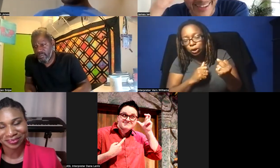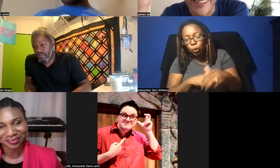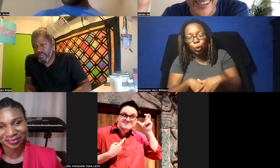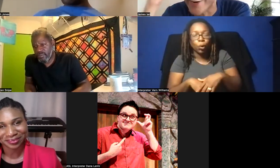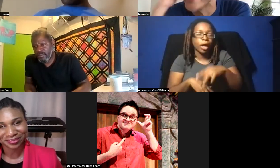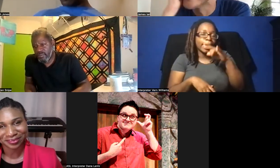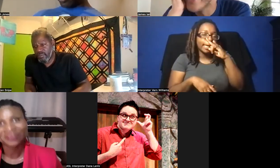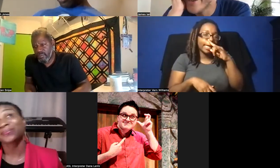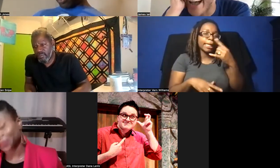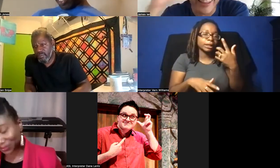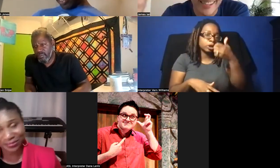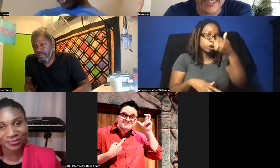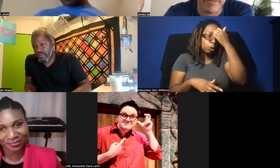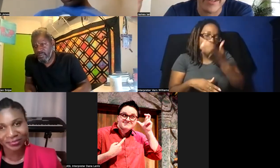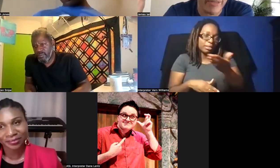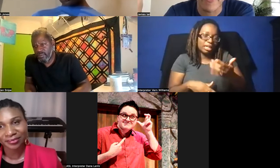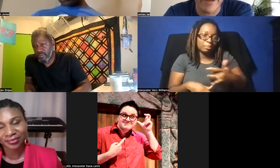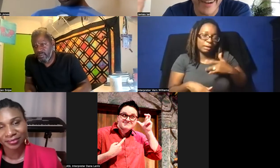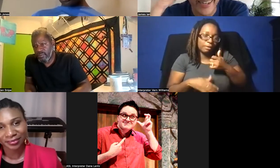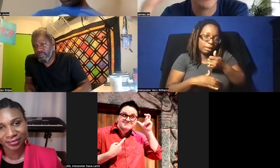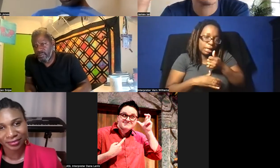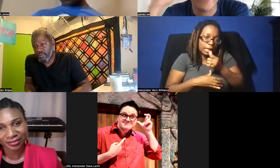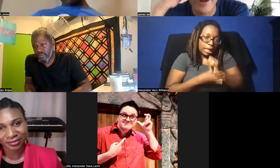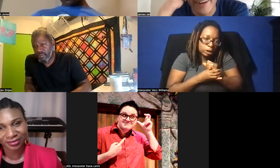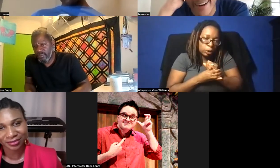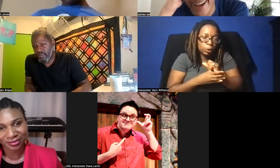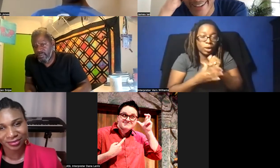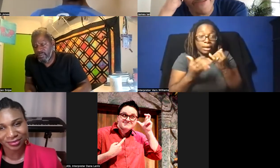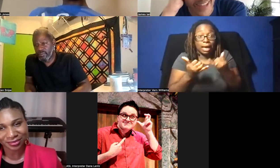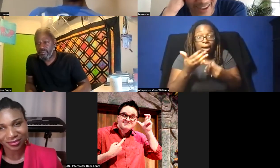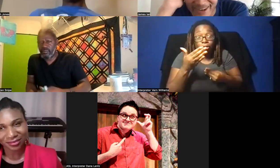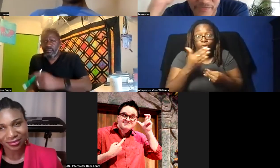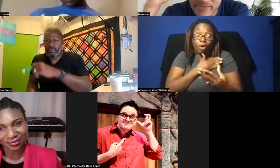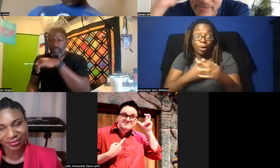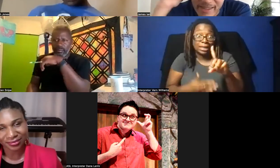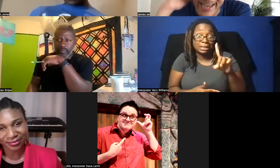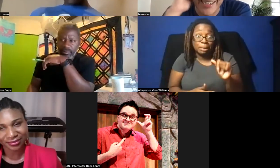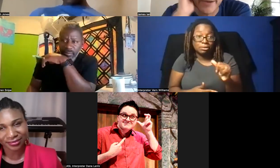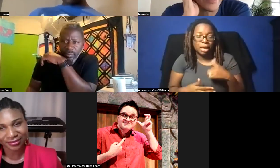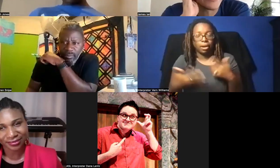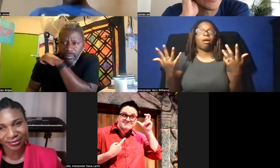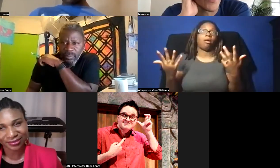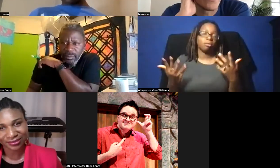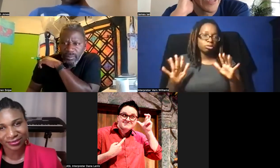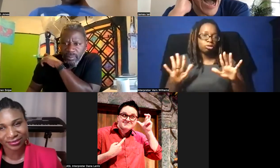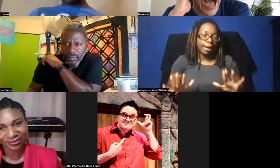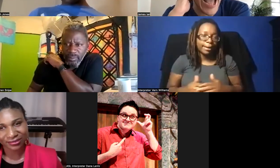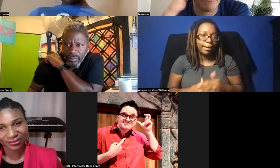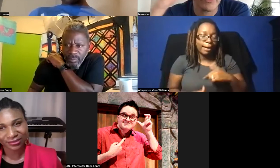feel insecure. I had this disability thrown in and I was like, oh great, got to deal with this.